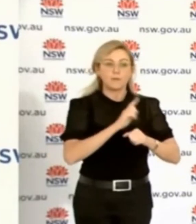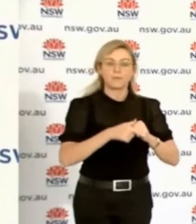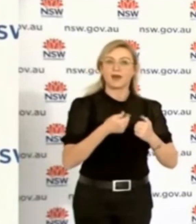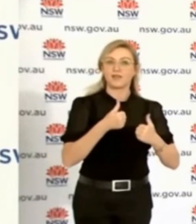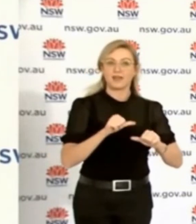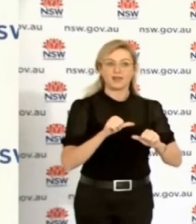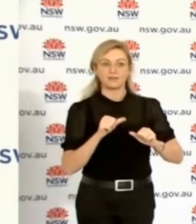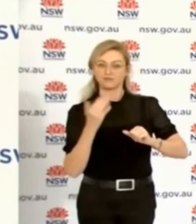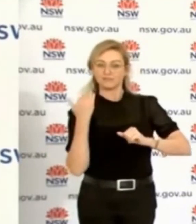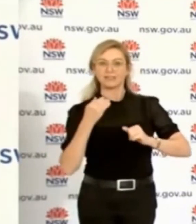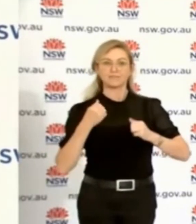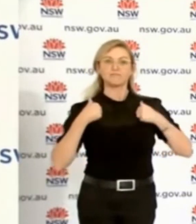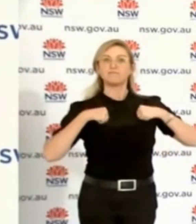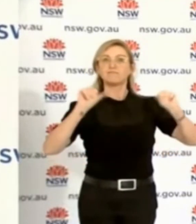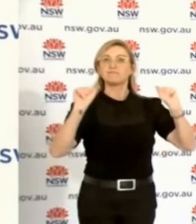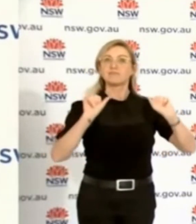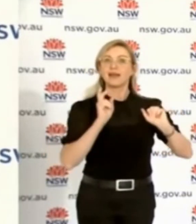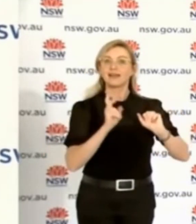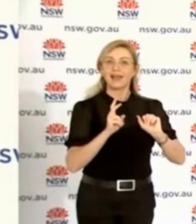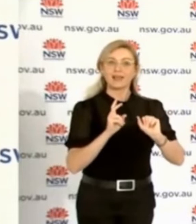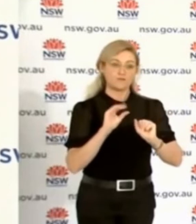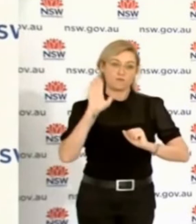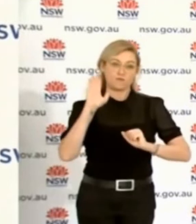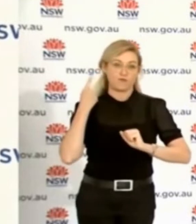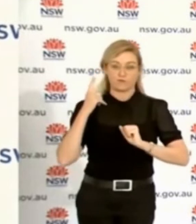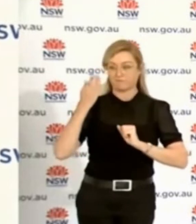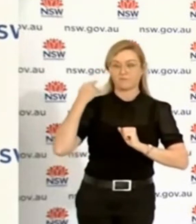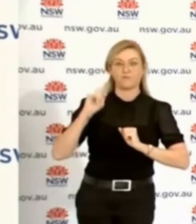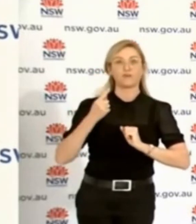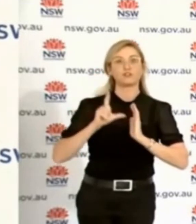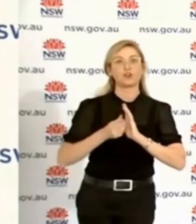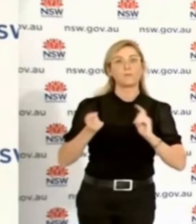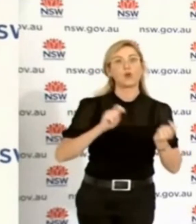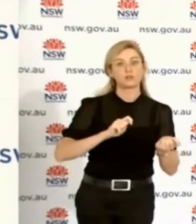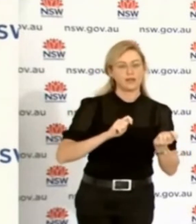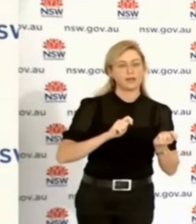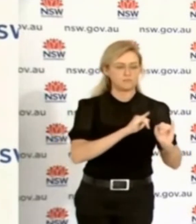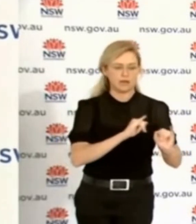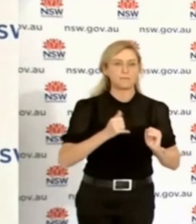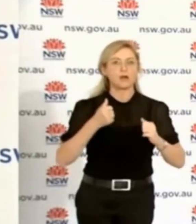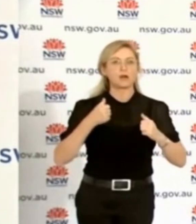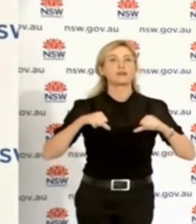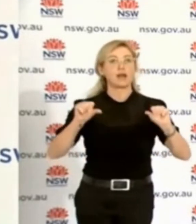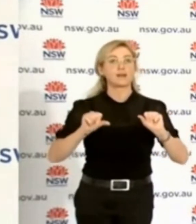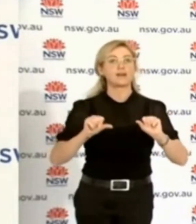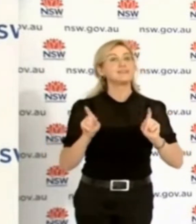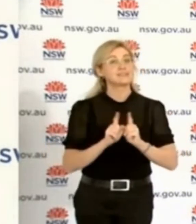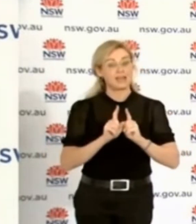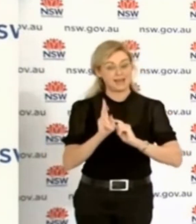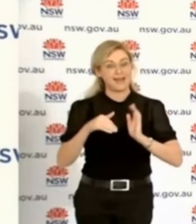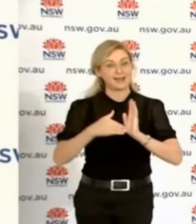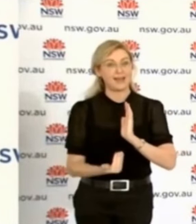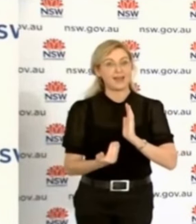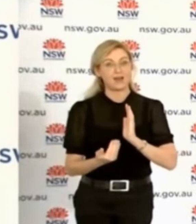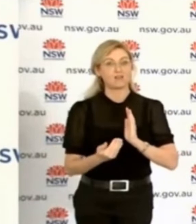ever. We're currently working on a recovery plan, an economic recovery plan here for New South Wales, which we will announce in early October,